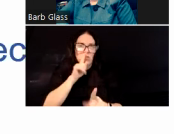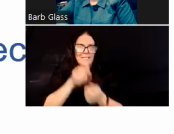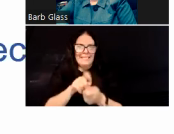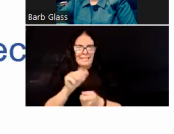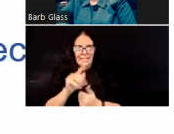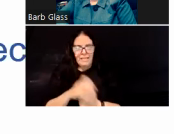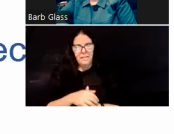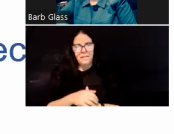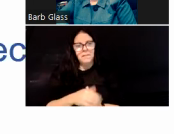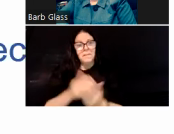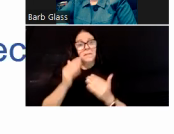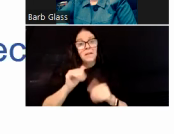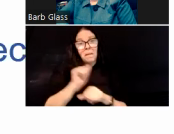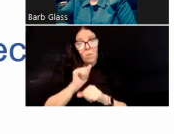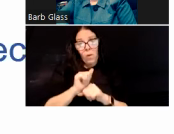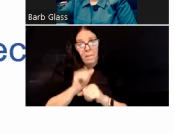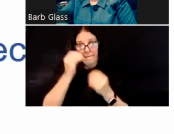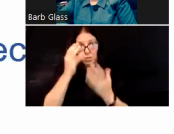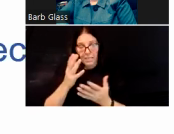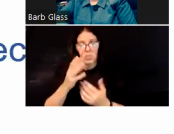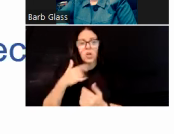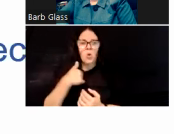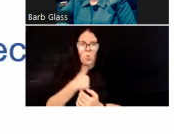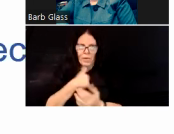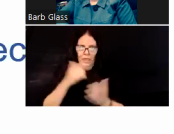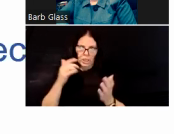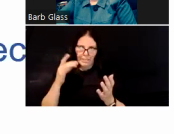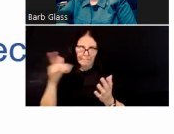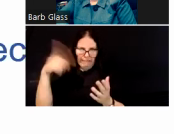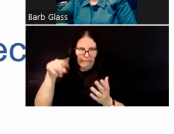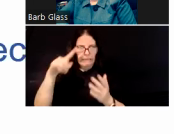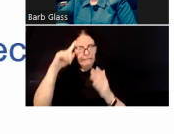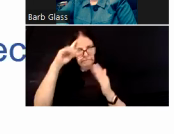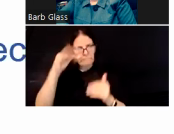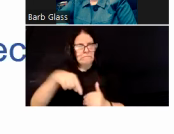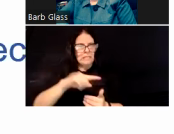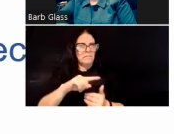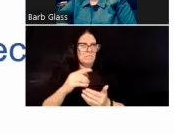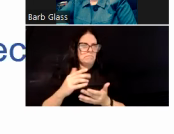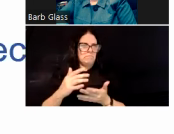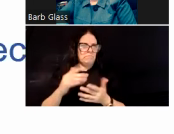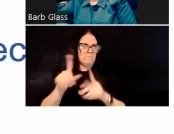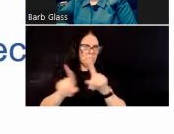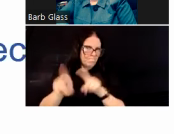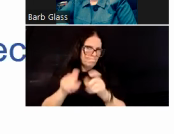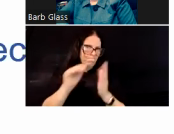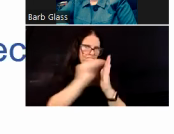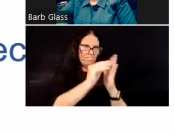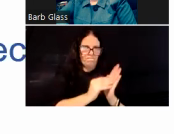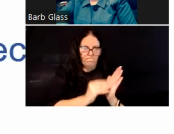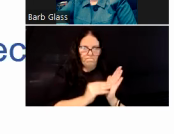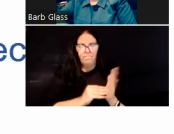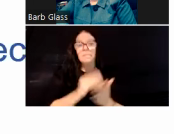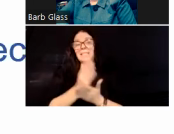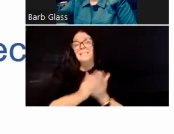Employment information, we are highly encouraged to collect this information. Some agencies do it,